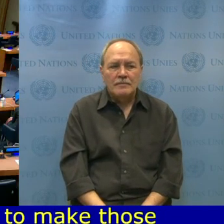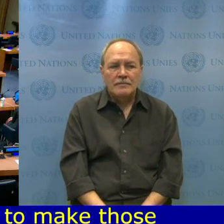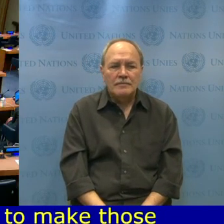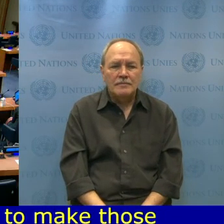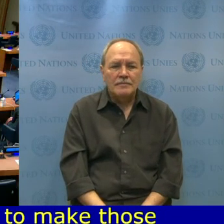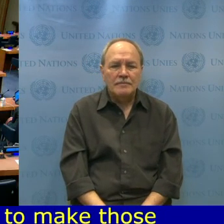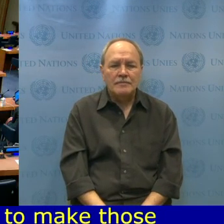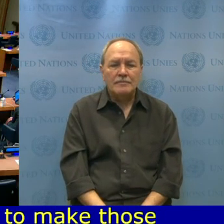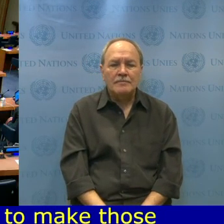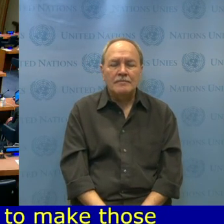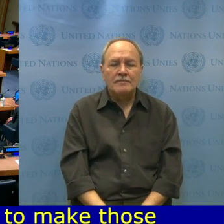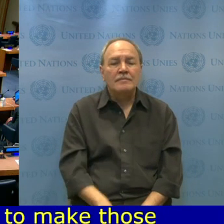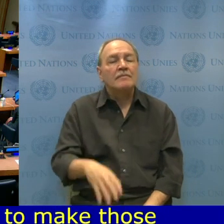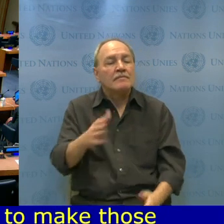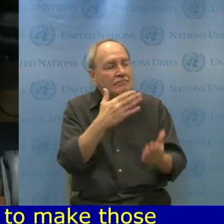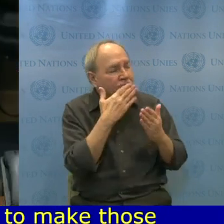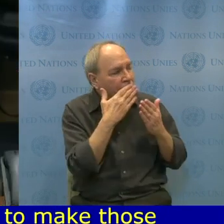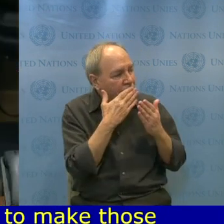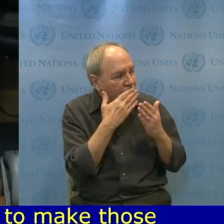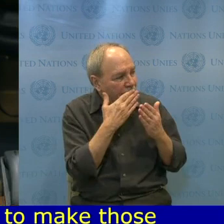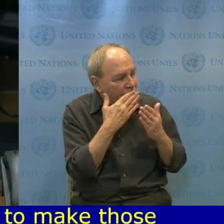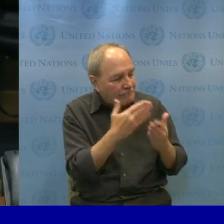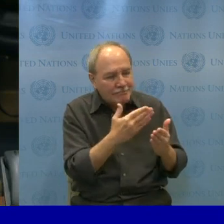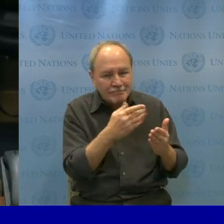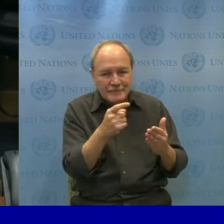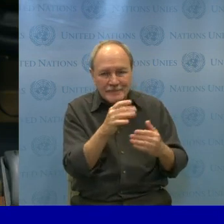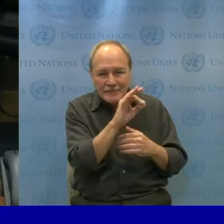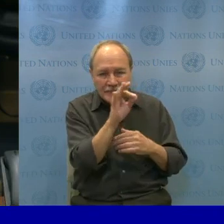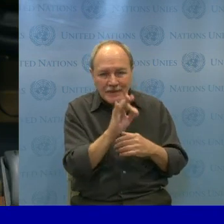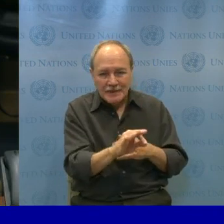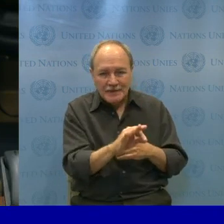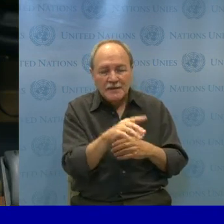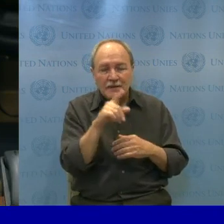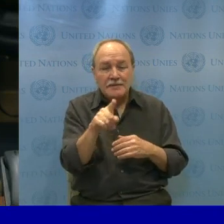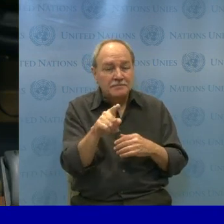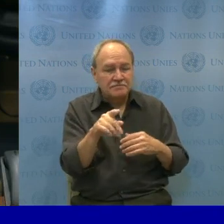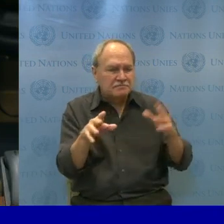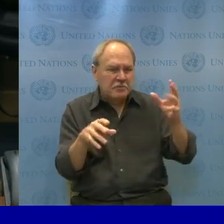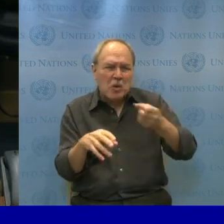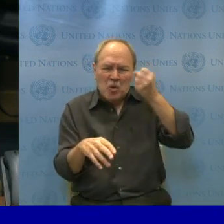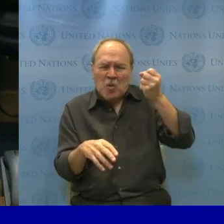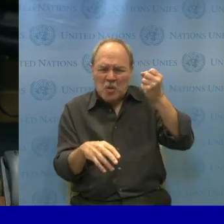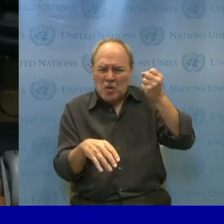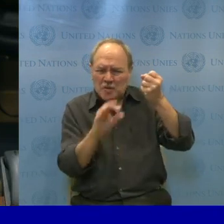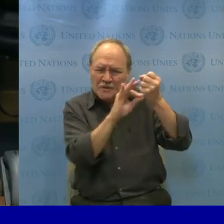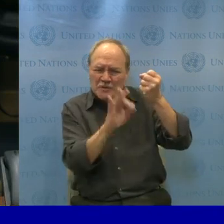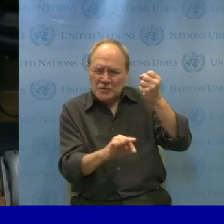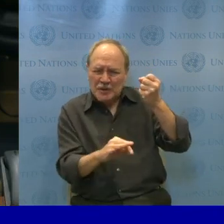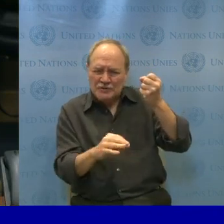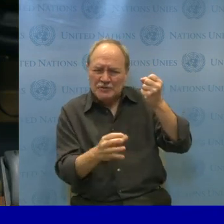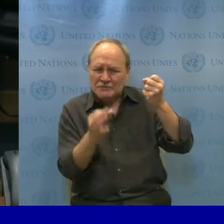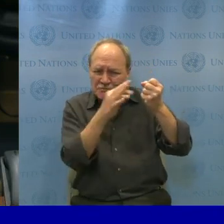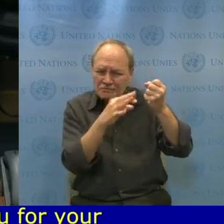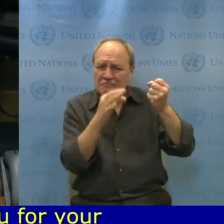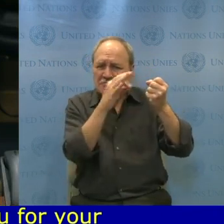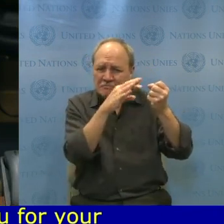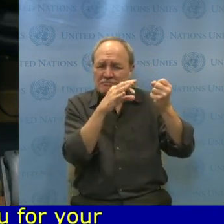Thank you for your intervention and question. If you don't mind, we'll keep questions to the end now to make sure that we do get through our speakers.